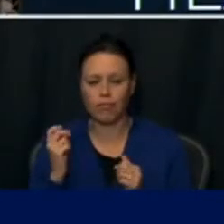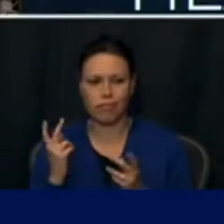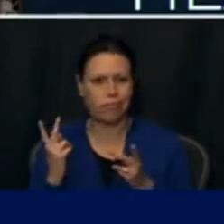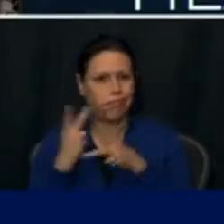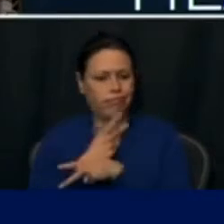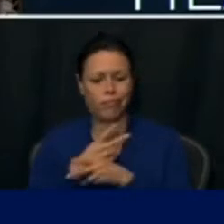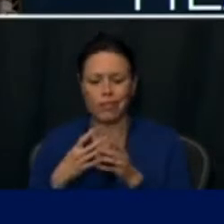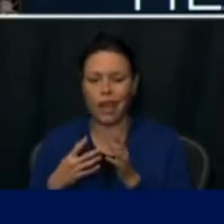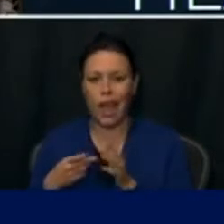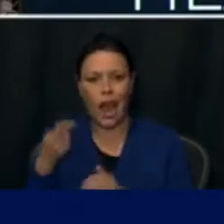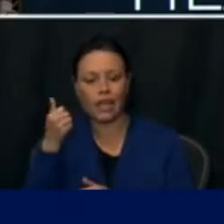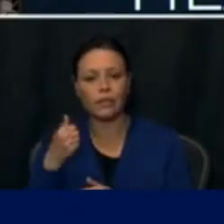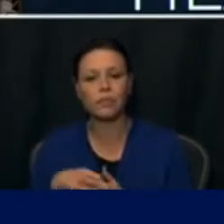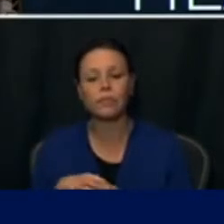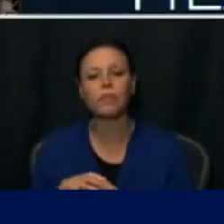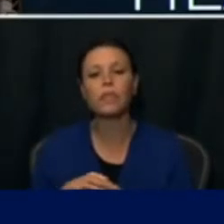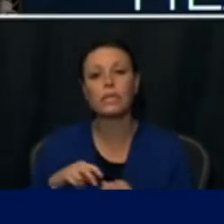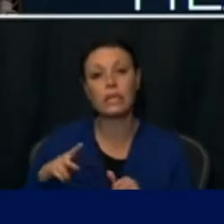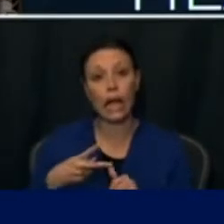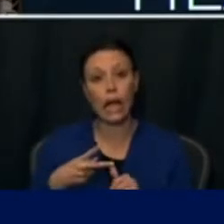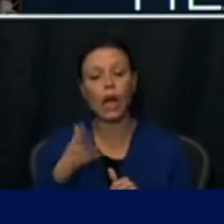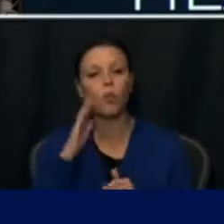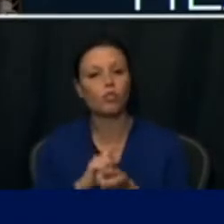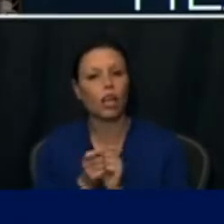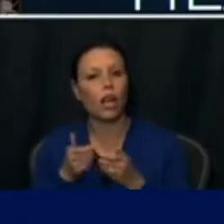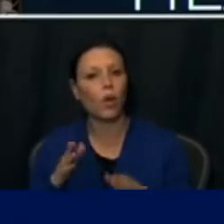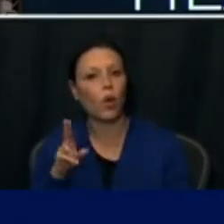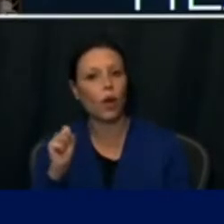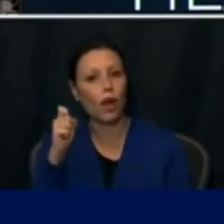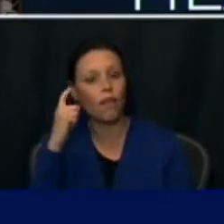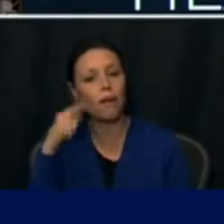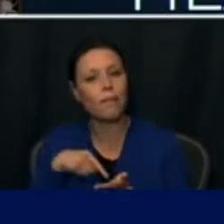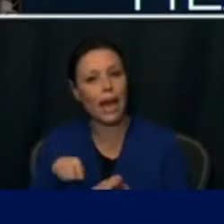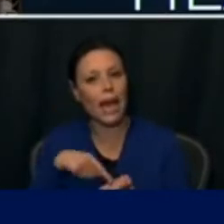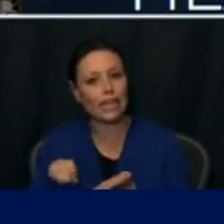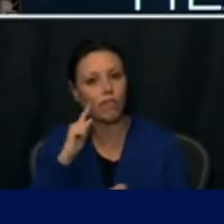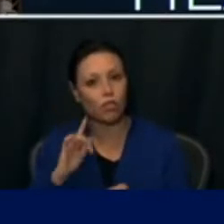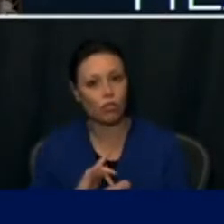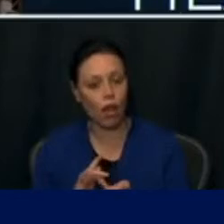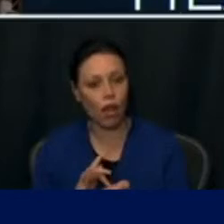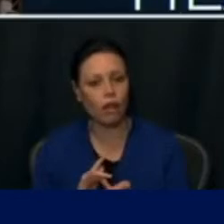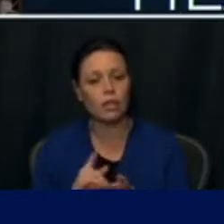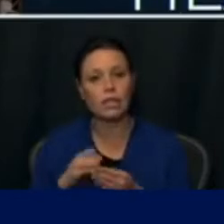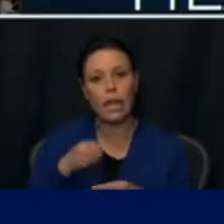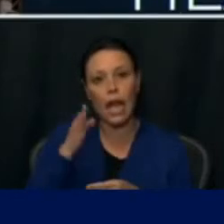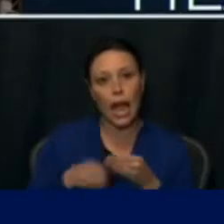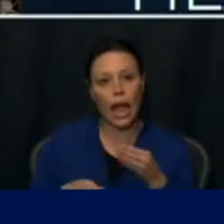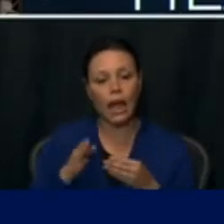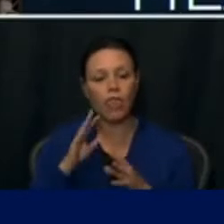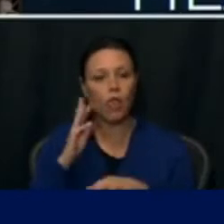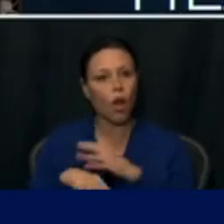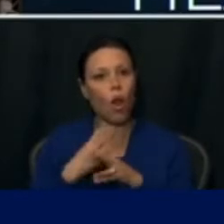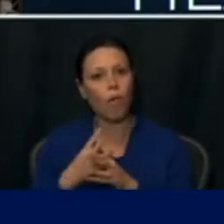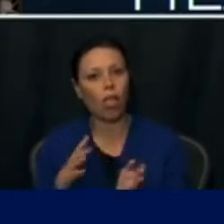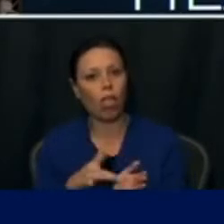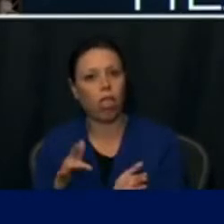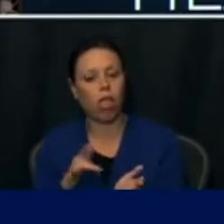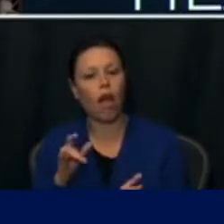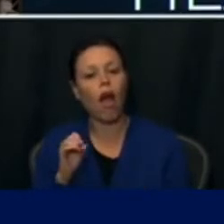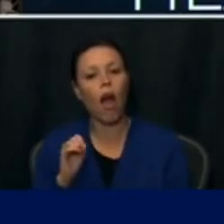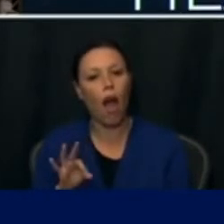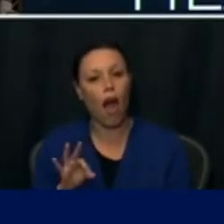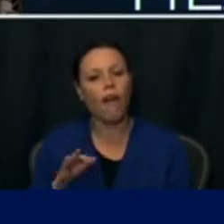rule we're finalizing today will transform the way the US government pays for drugs to end Global freeloading on the backs